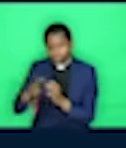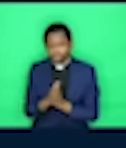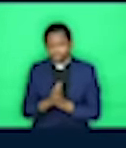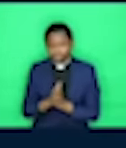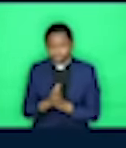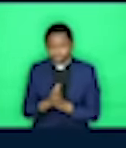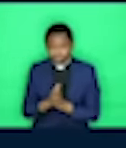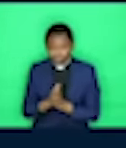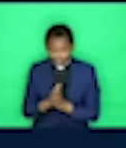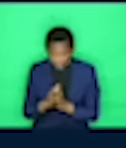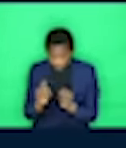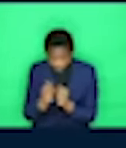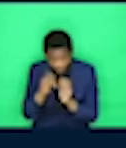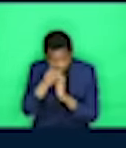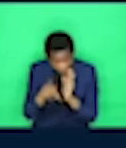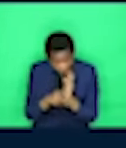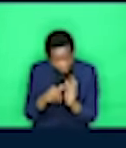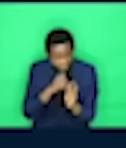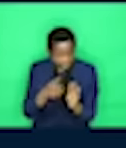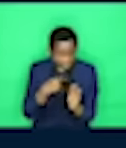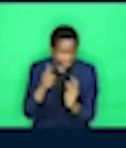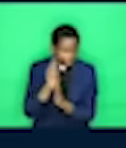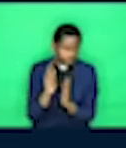Against such principles, there is no law.